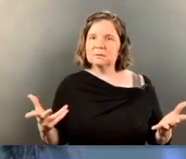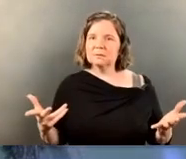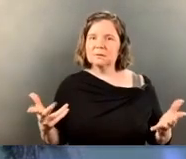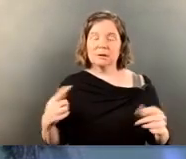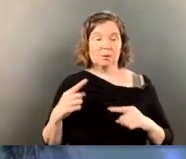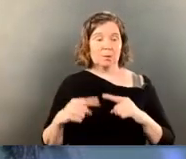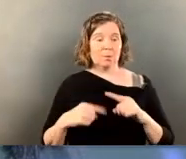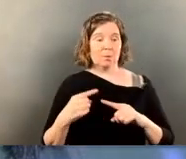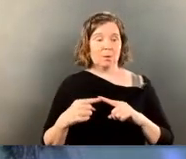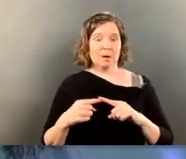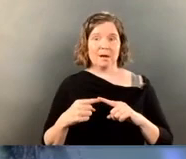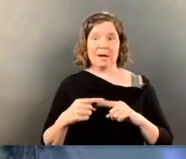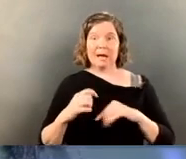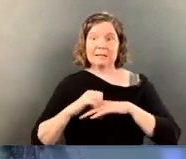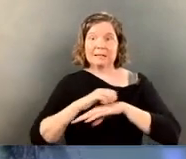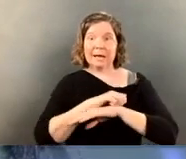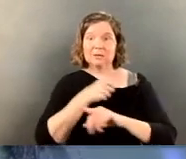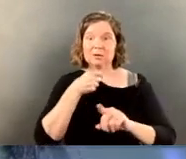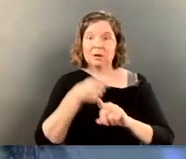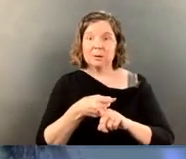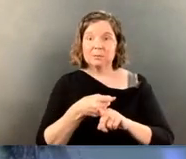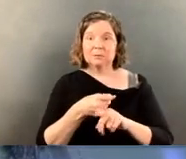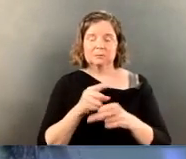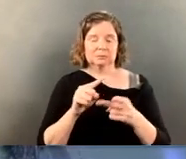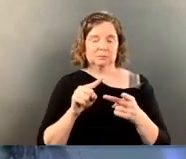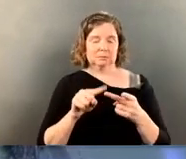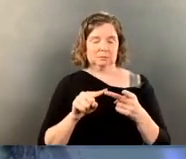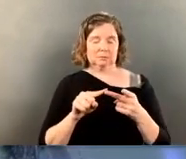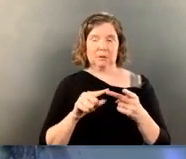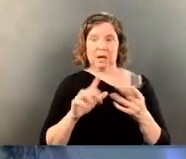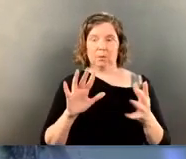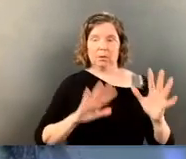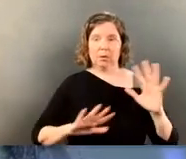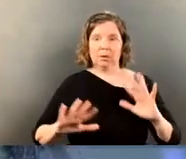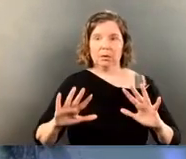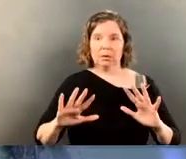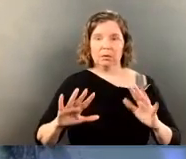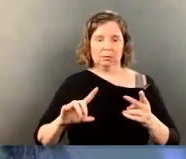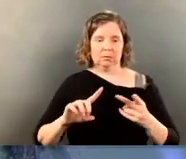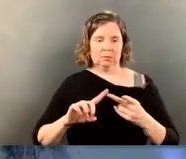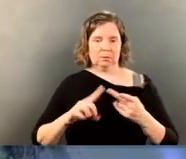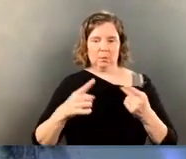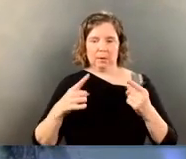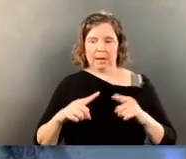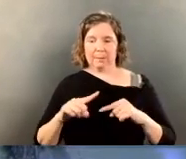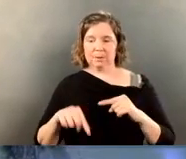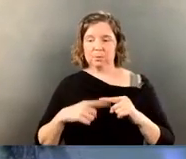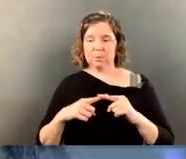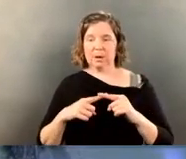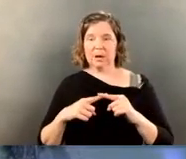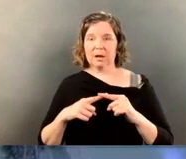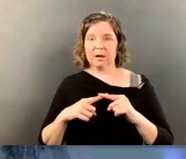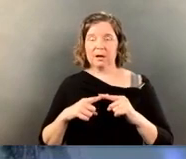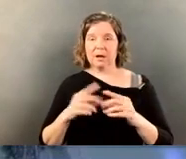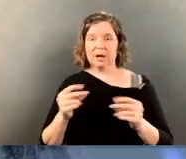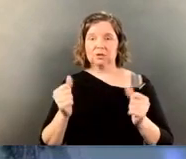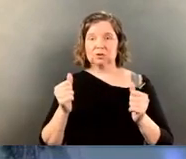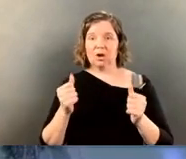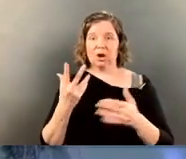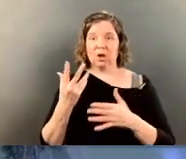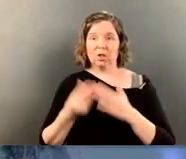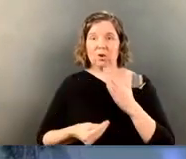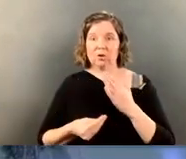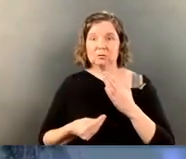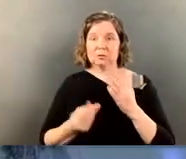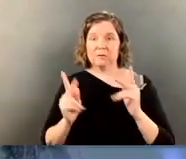when cancer comes and we're disturbed? What happens when a sudden loss of a loved